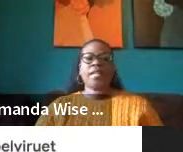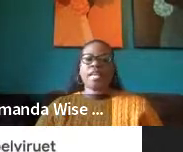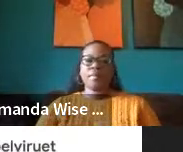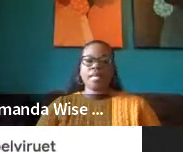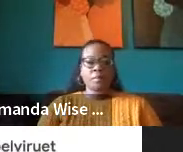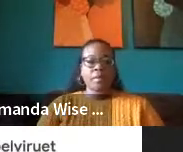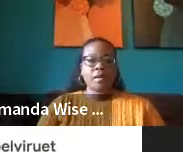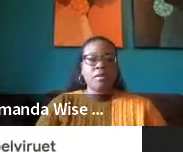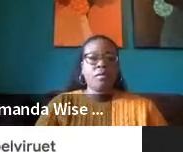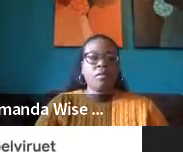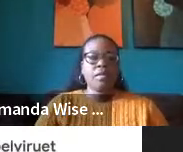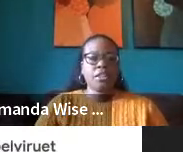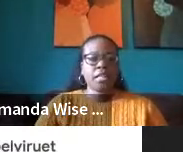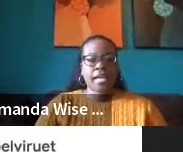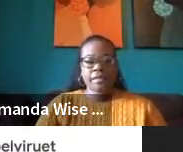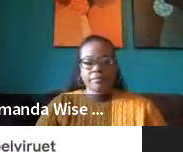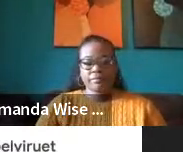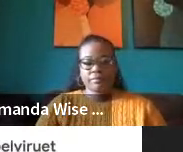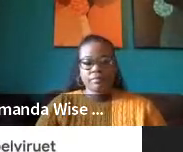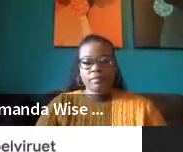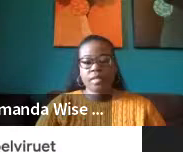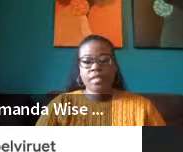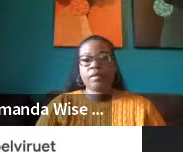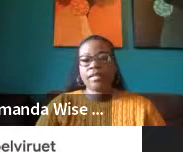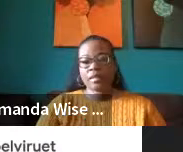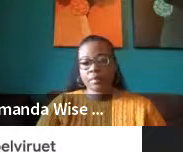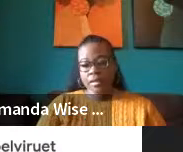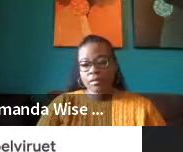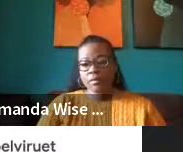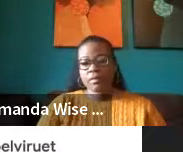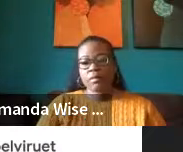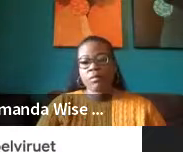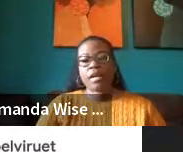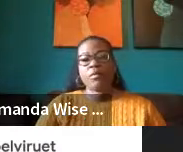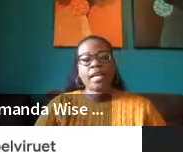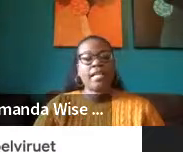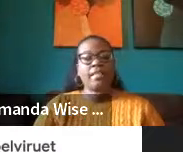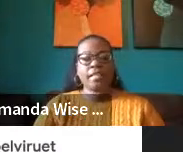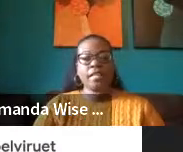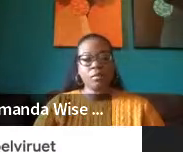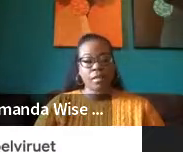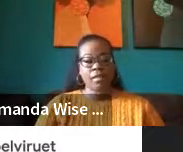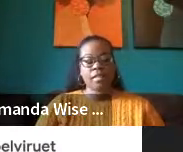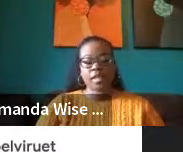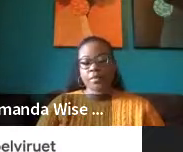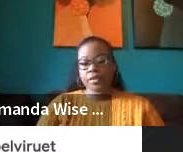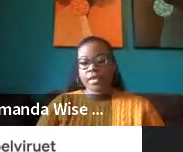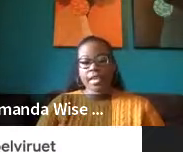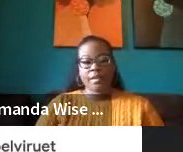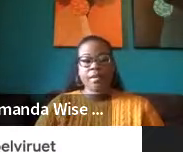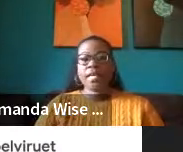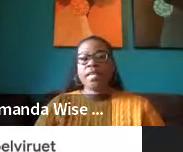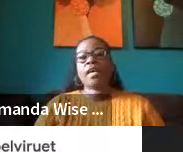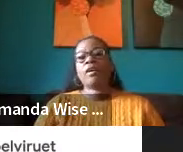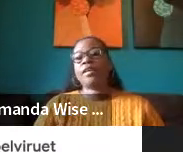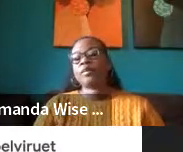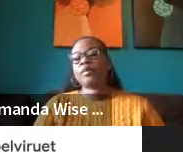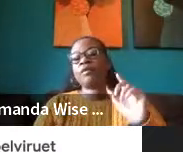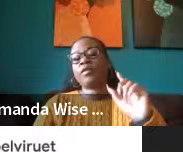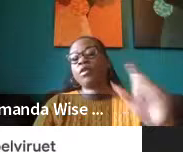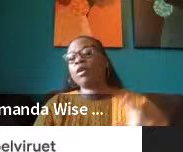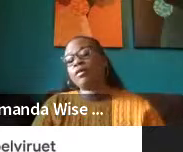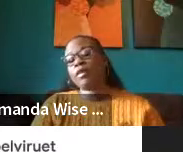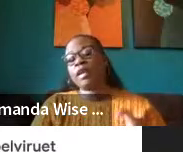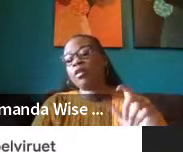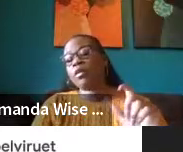got somebody named Isabel on the chat. And so Isabel, what I went ahead and did was look up your name. Now,